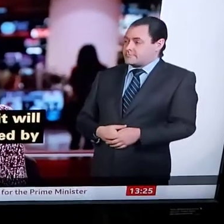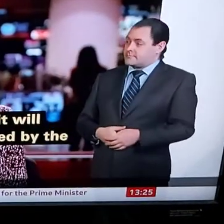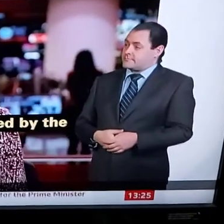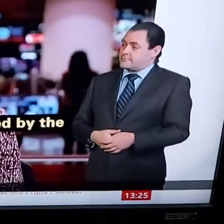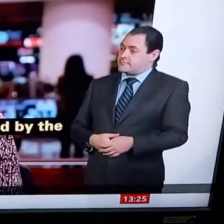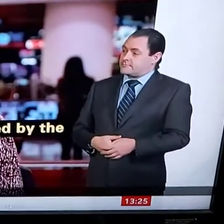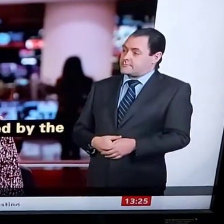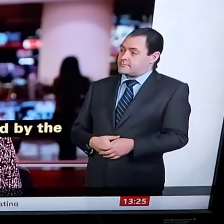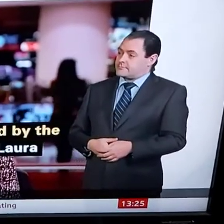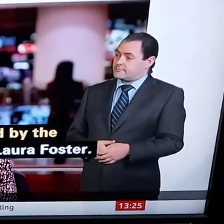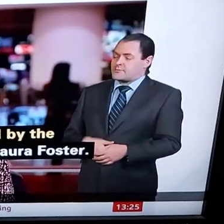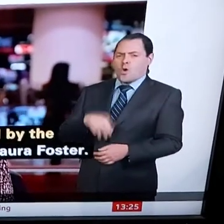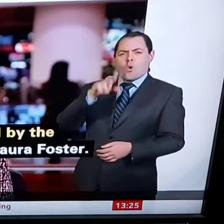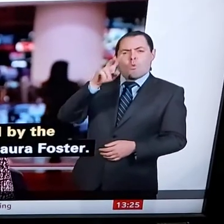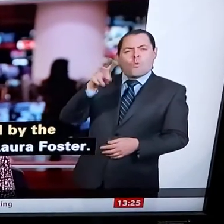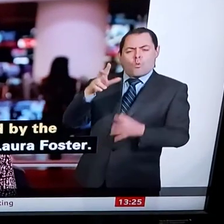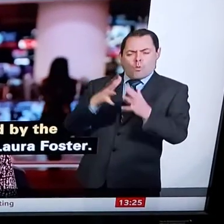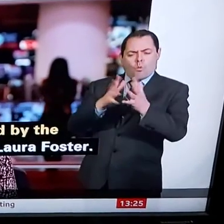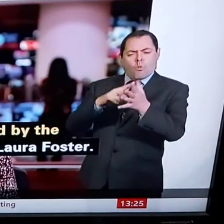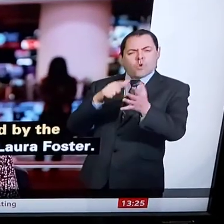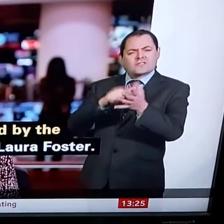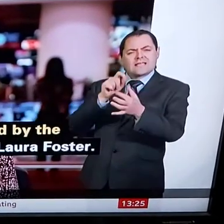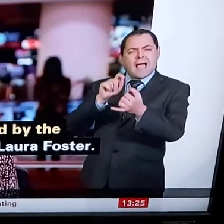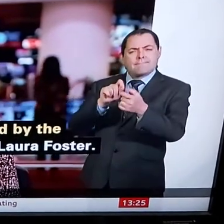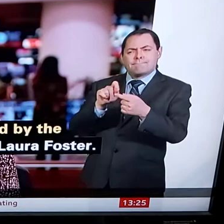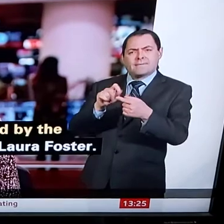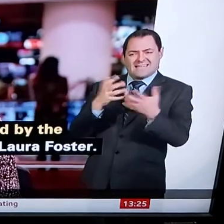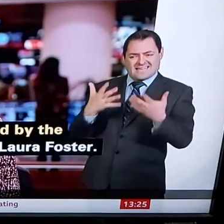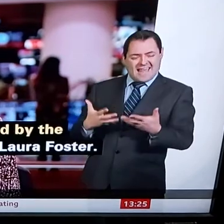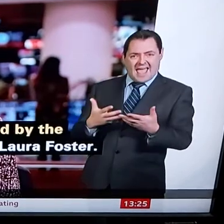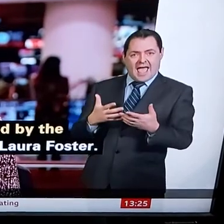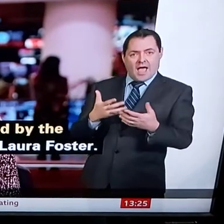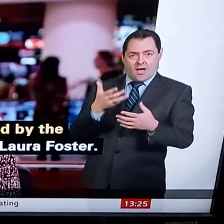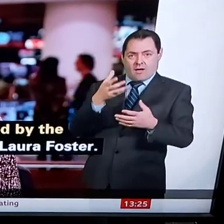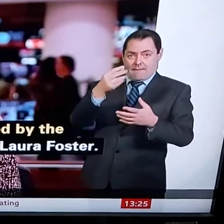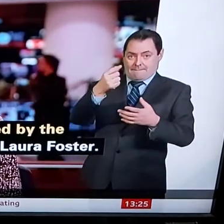system WhatsApp has introduced new stricter limits on message forwarding in a bid to